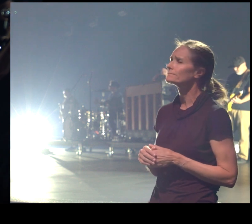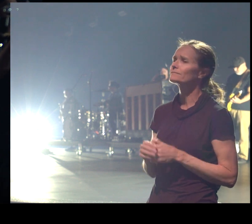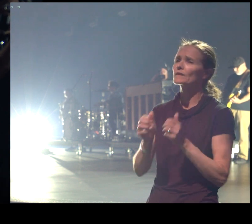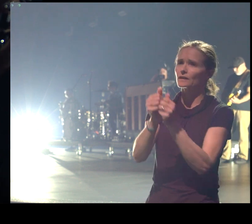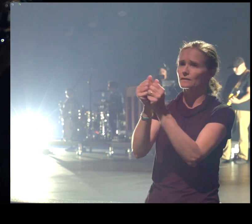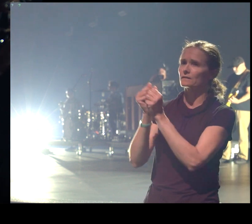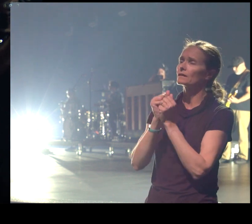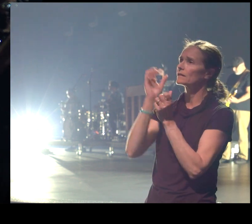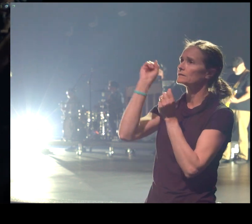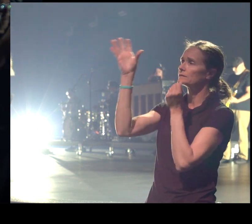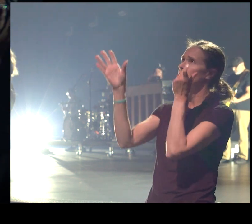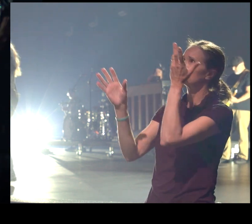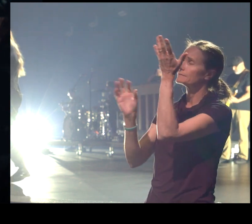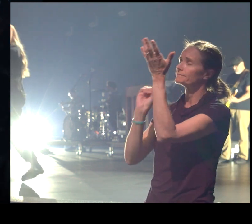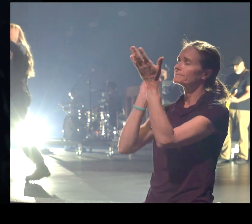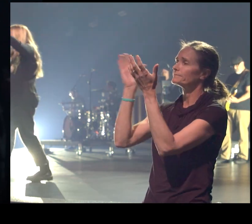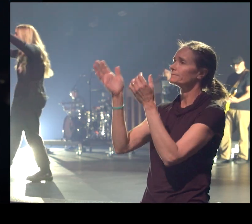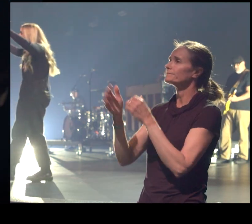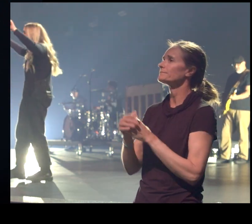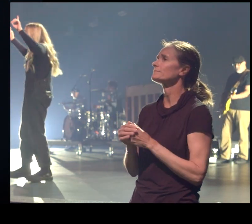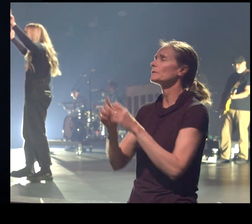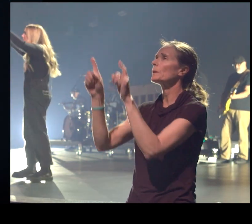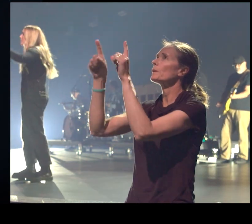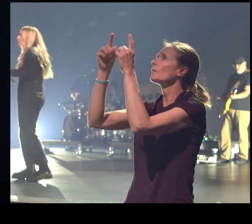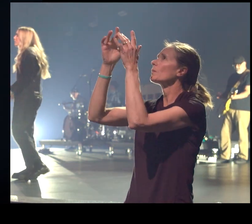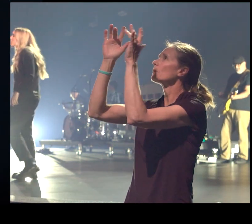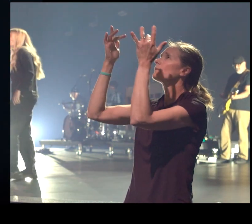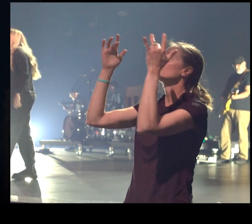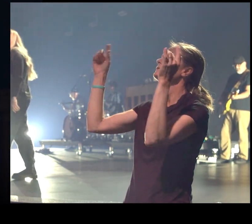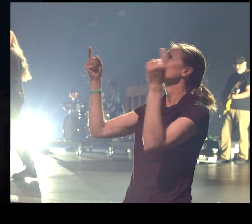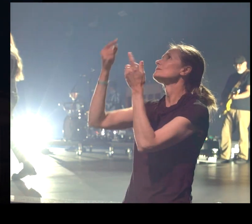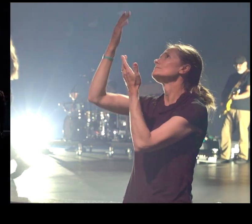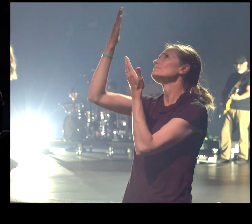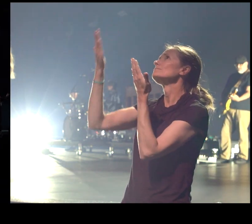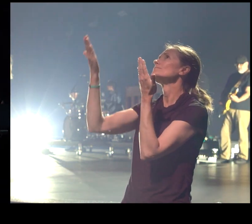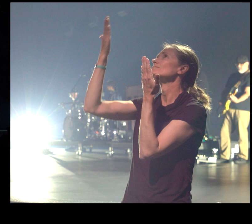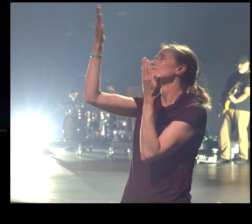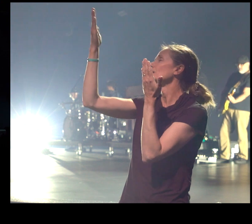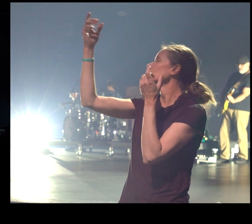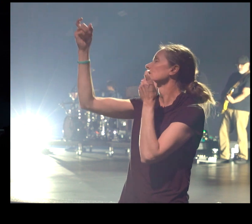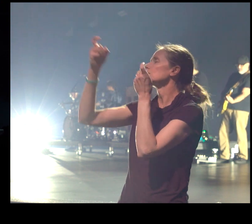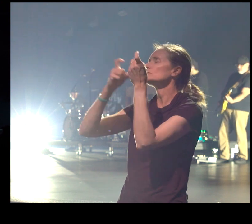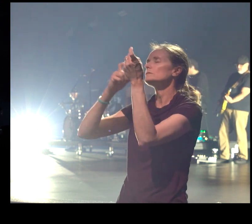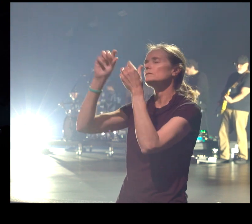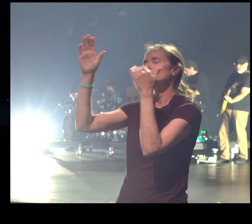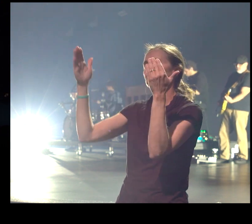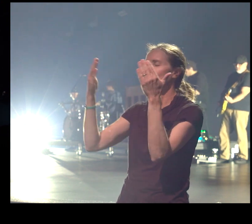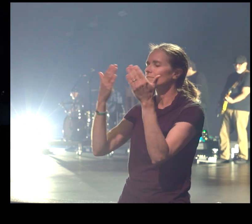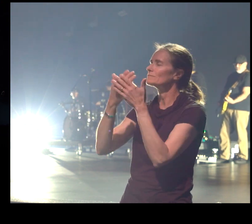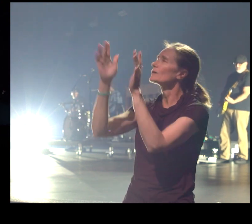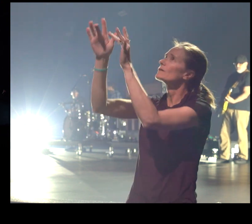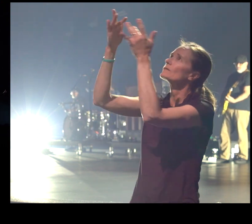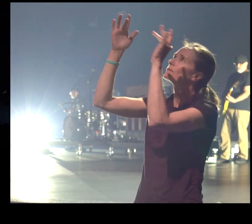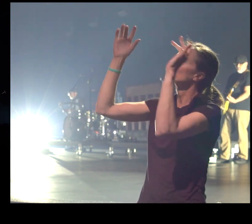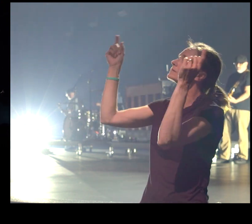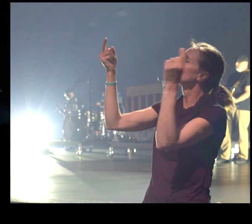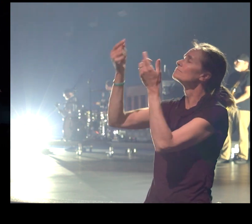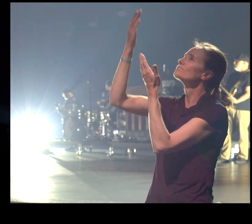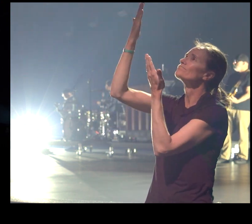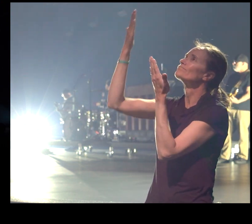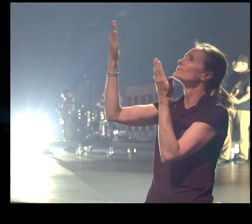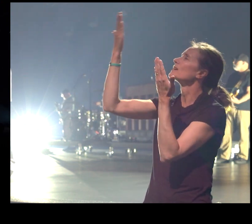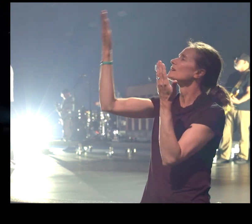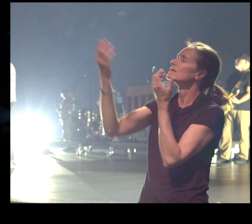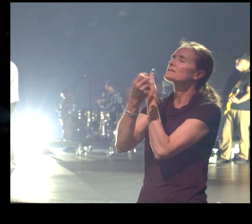Redemption. So together we sing that chorus. We sing glory to the one. Glory to the one who holds it all. Glory to